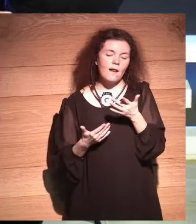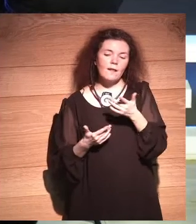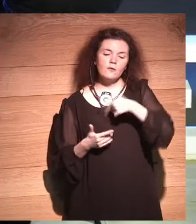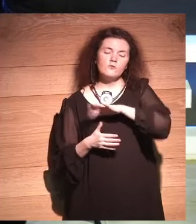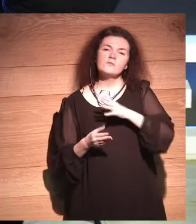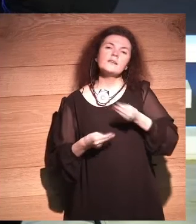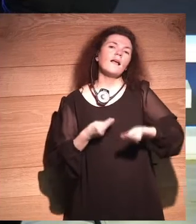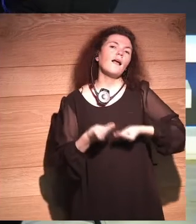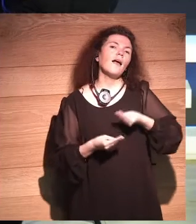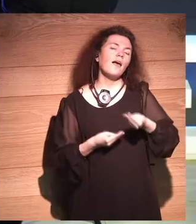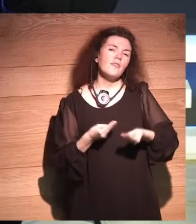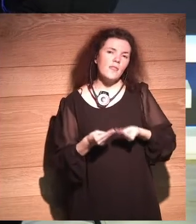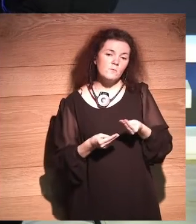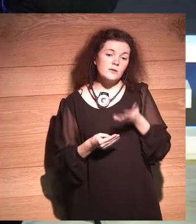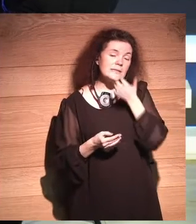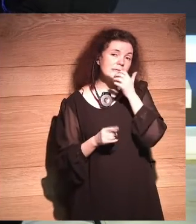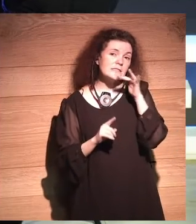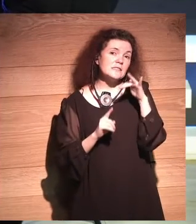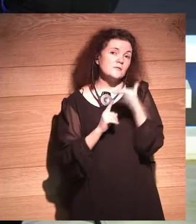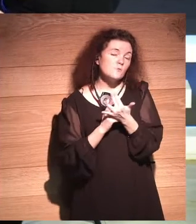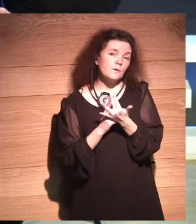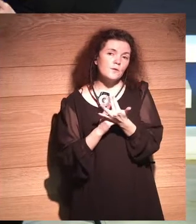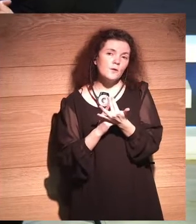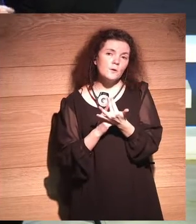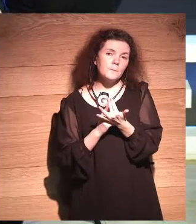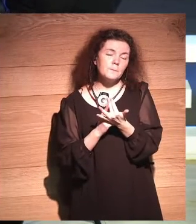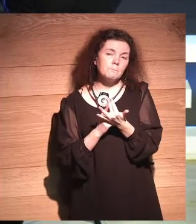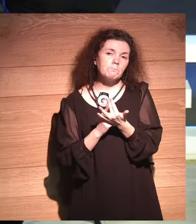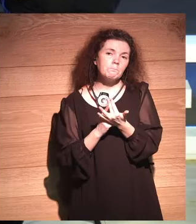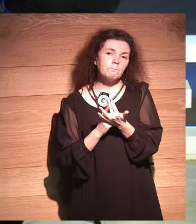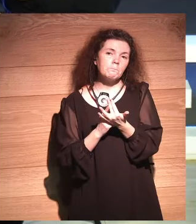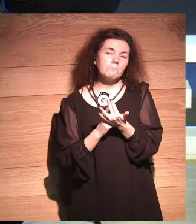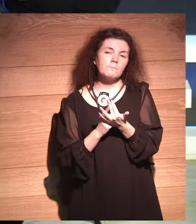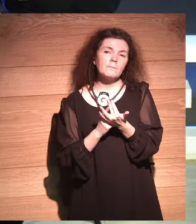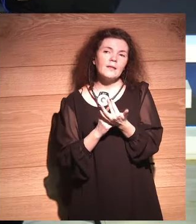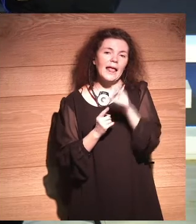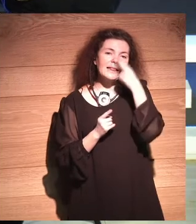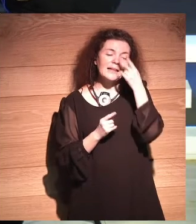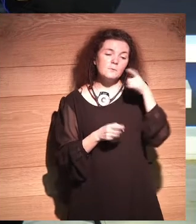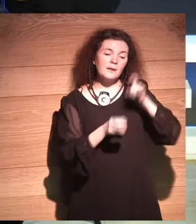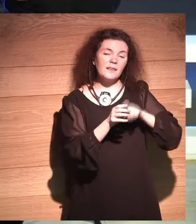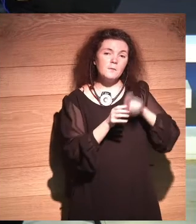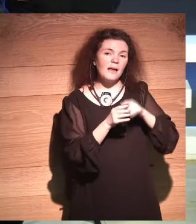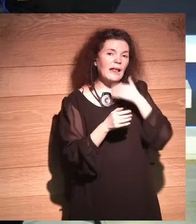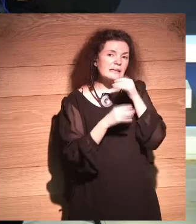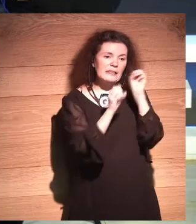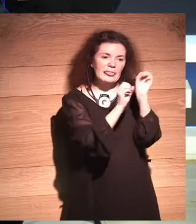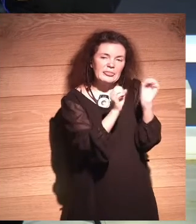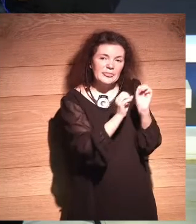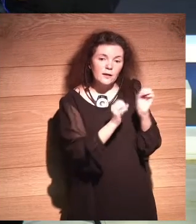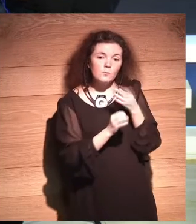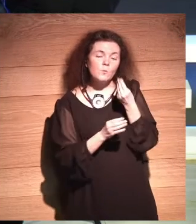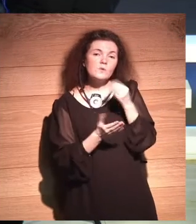we agree, but my next question would be, what do we do in those cases where the interest to participate